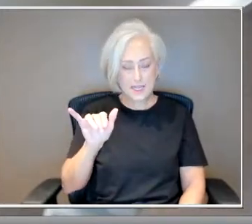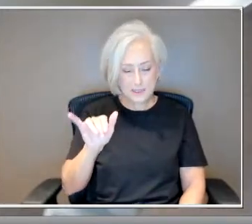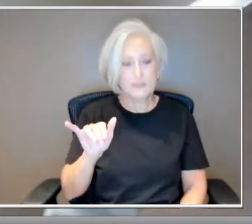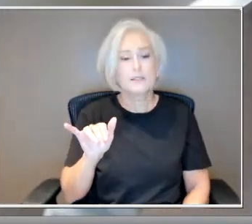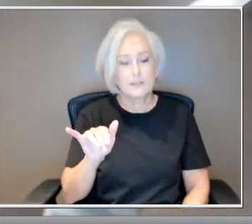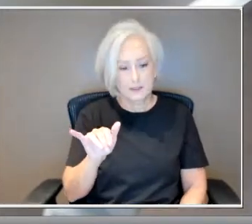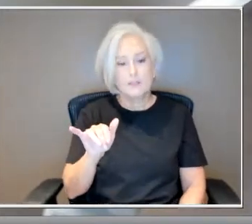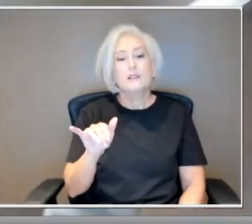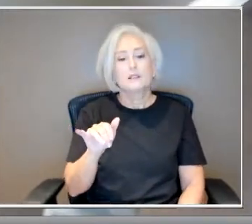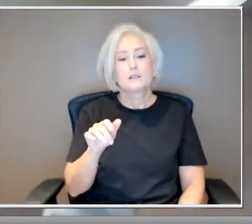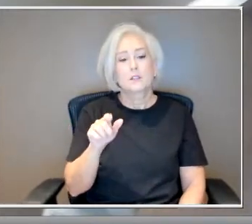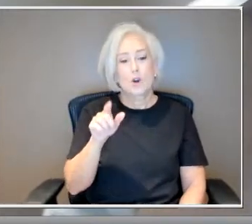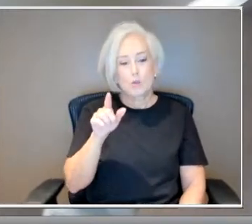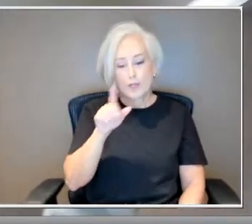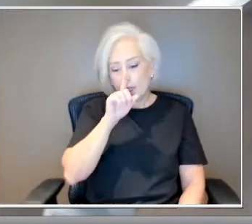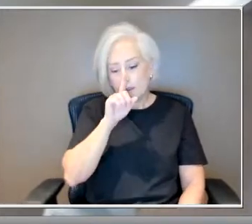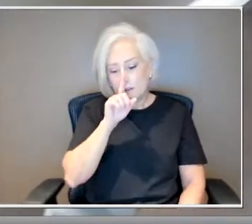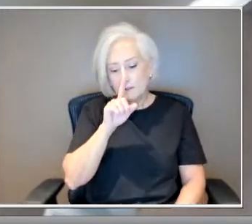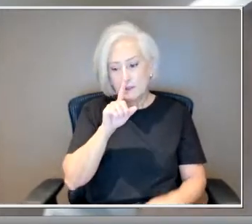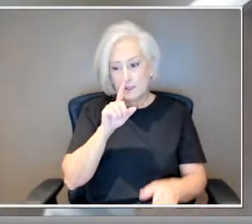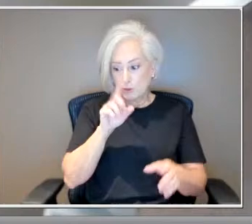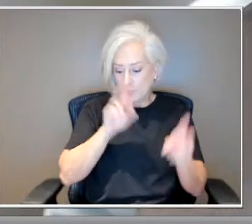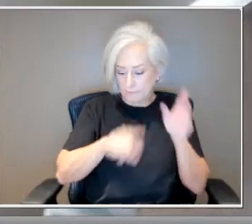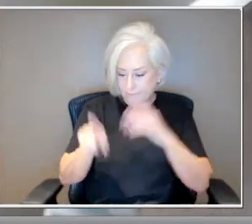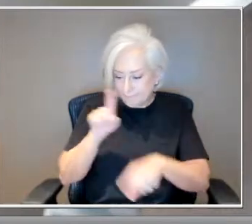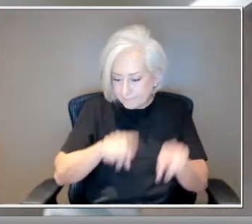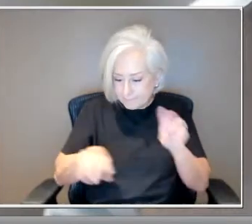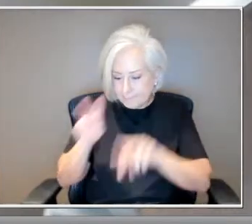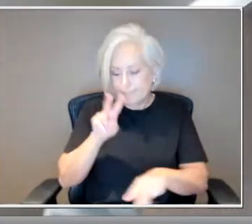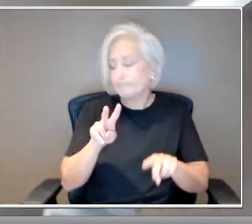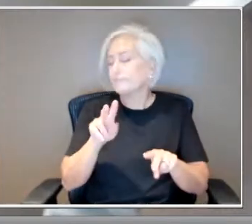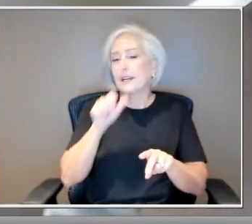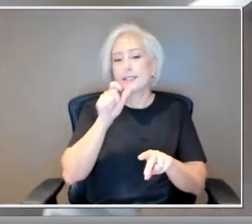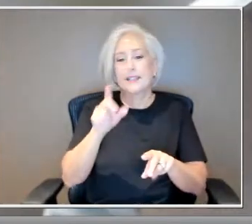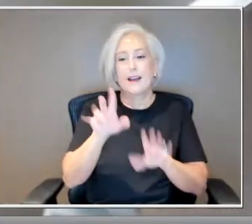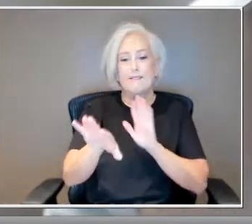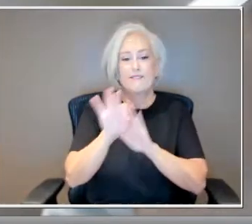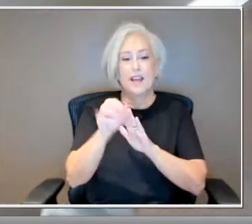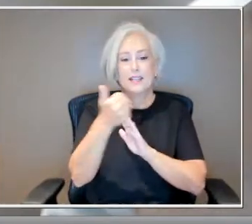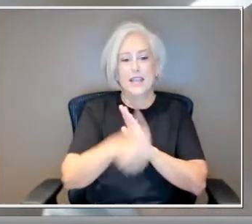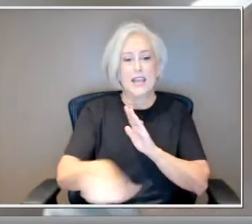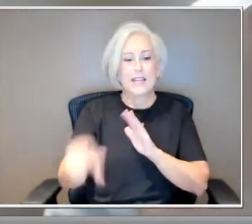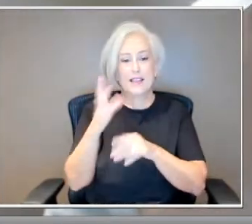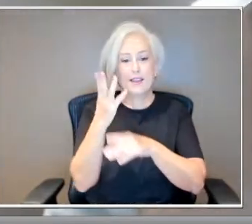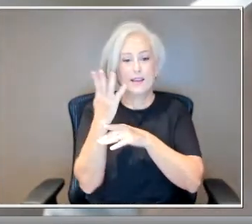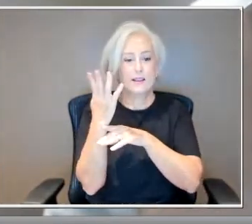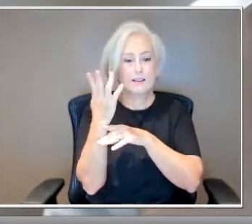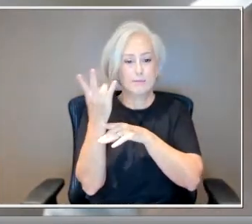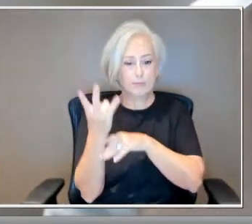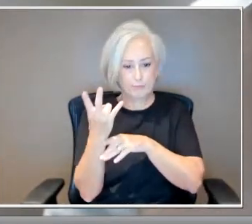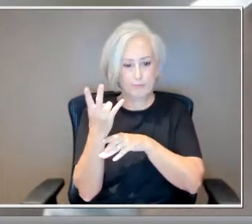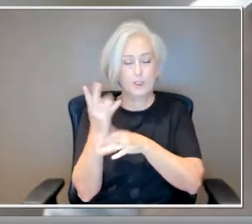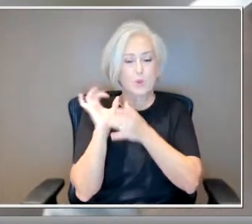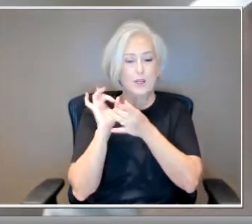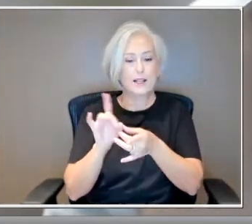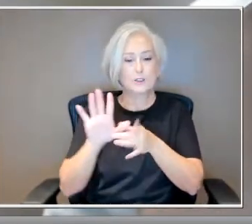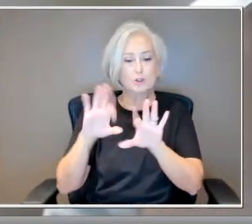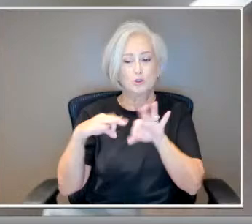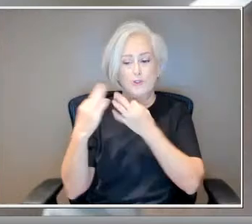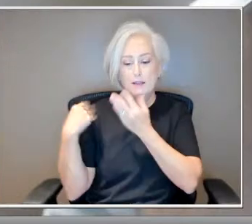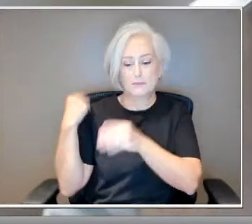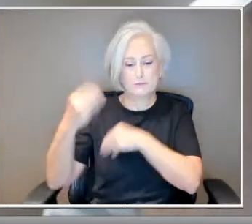testing to make sure there's nothing familial, and I don't think we found any mutated gene. So right now, the